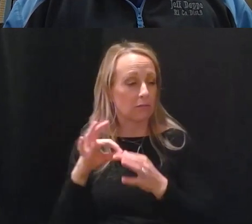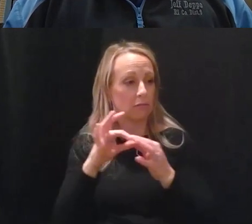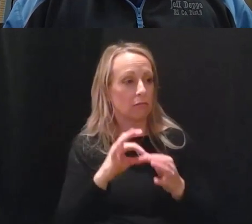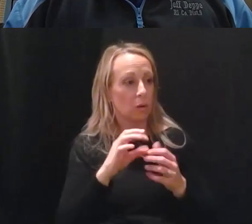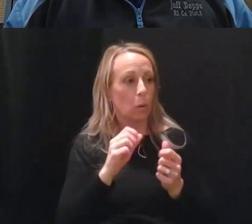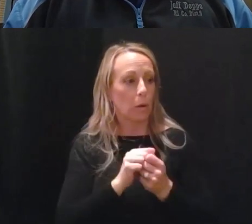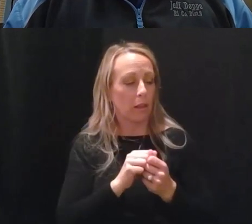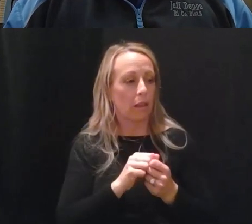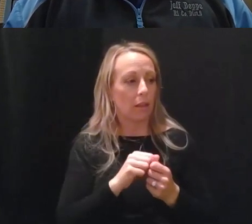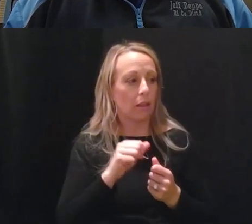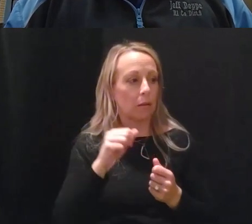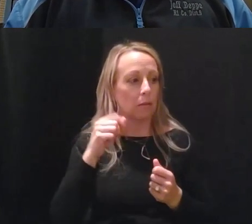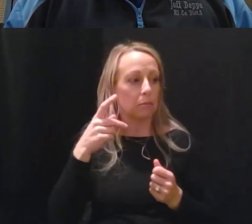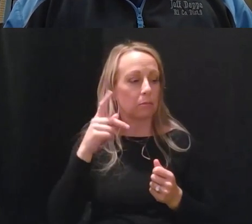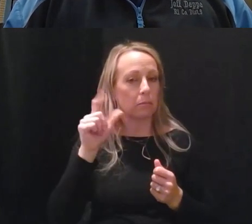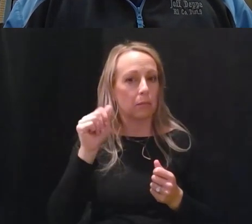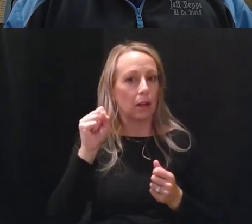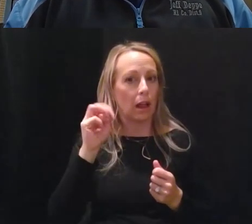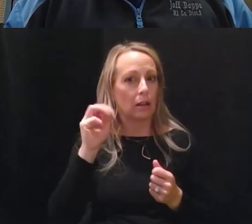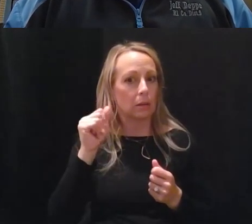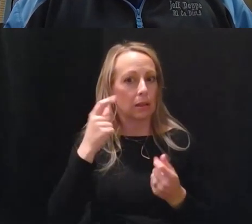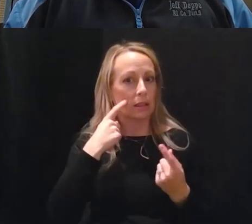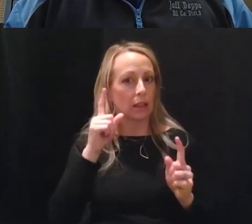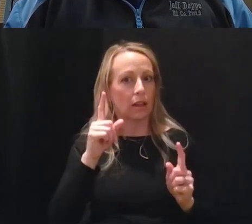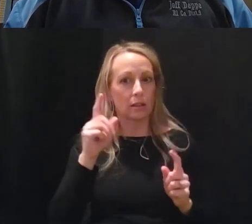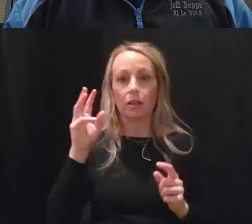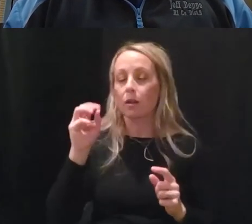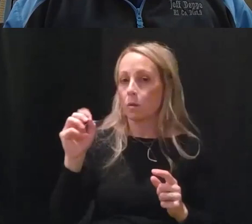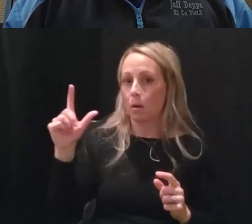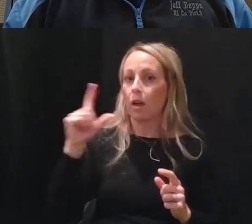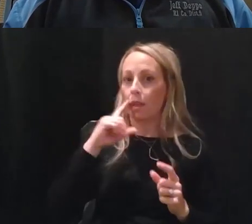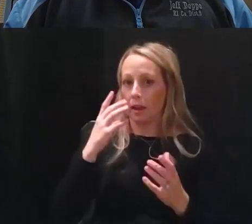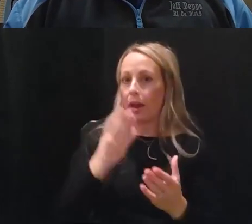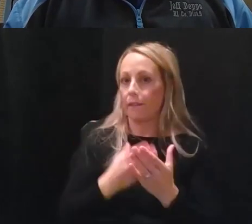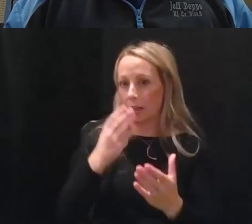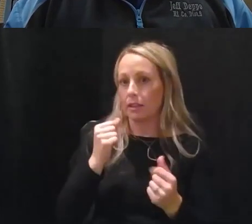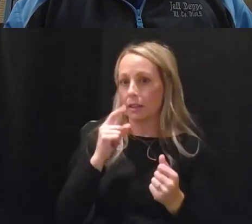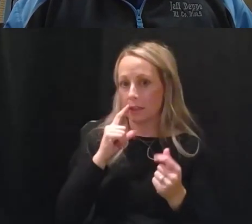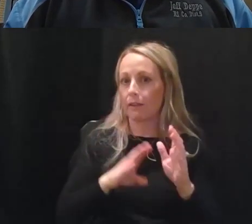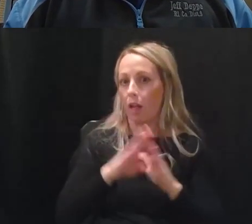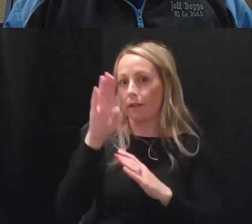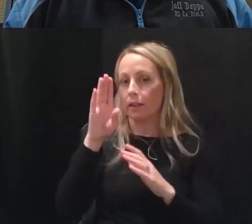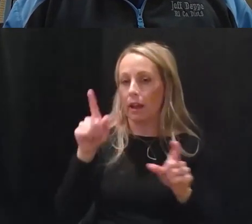plasma success? Well, the evidence is evolving as we speak,